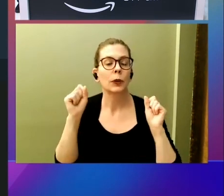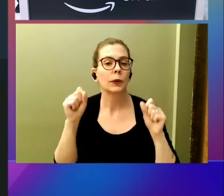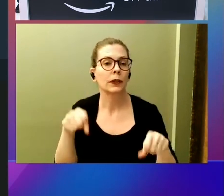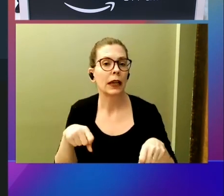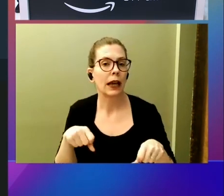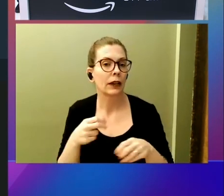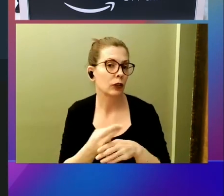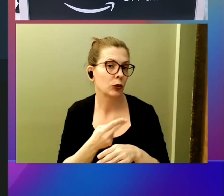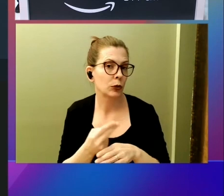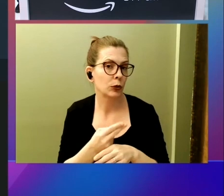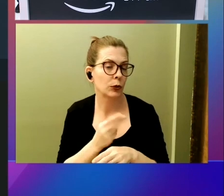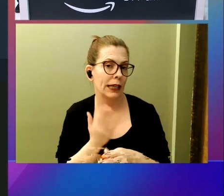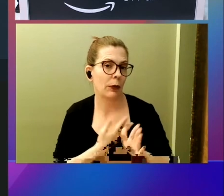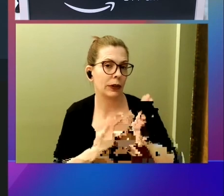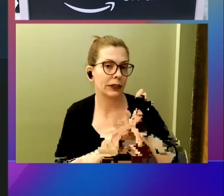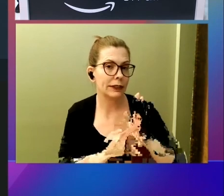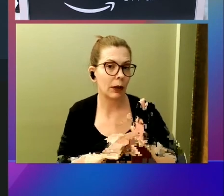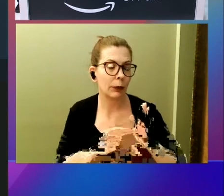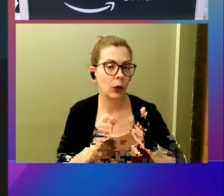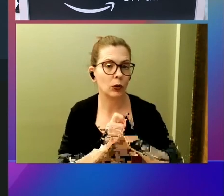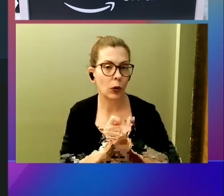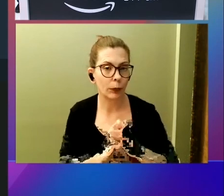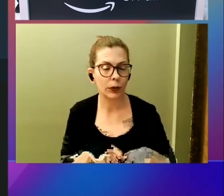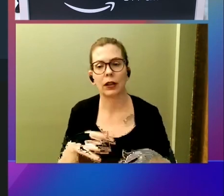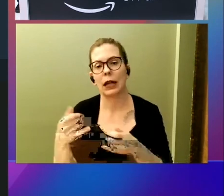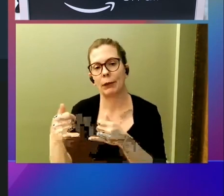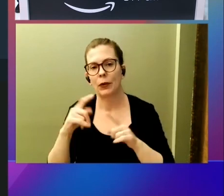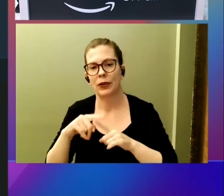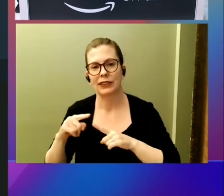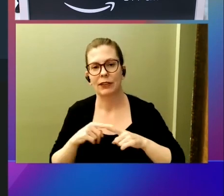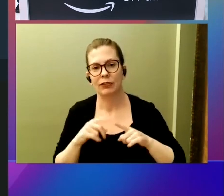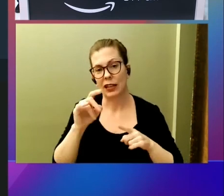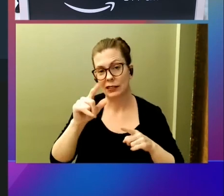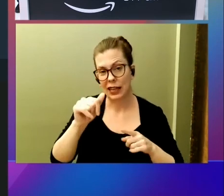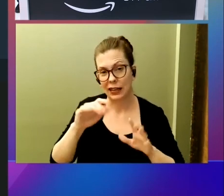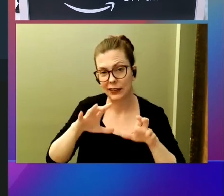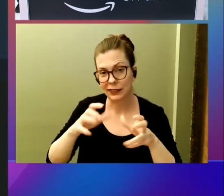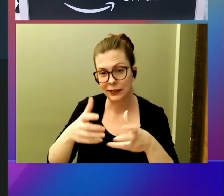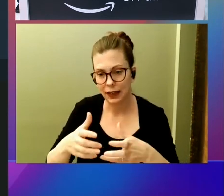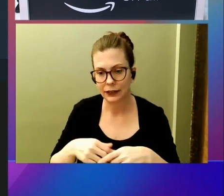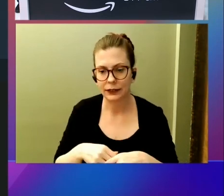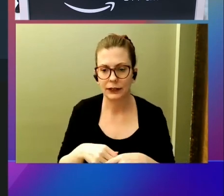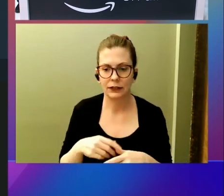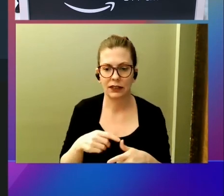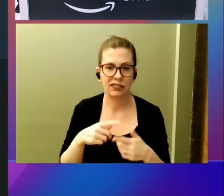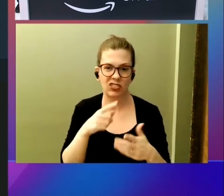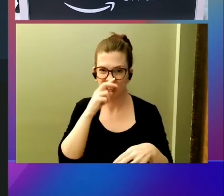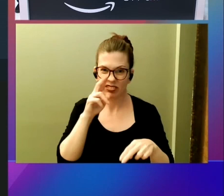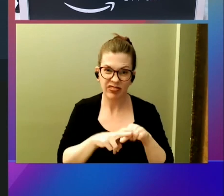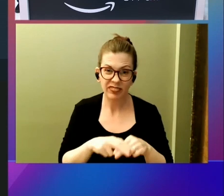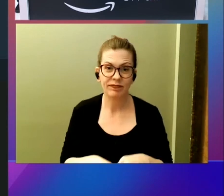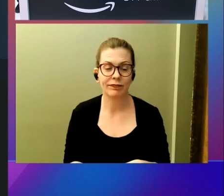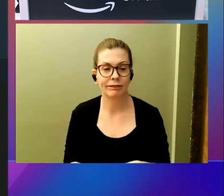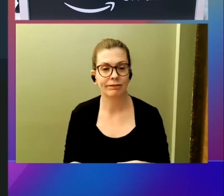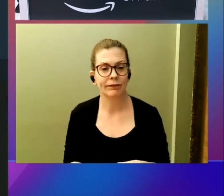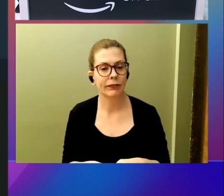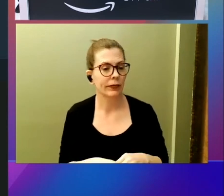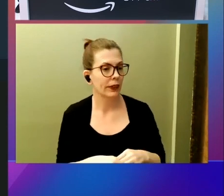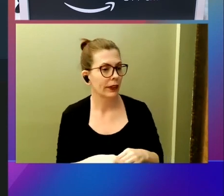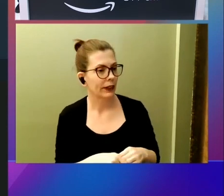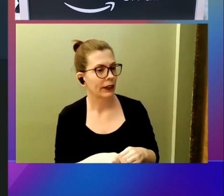example notebooks. You can play around with different data sets and have some fun. So you're not